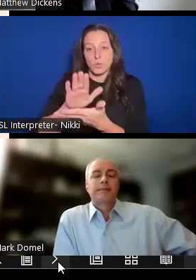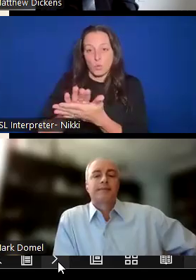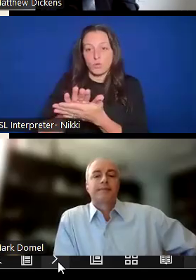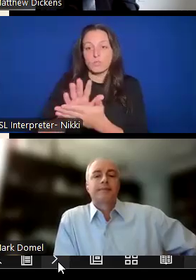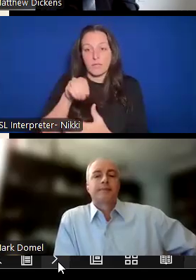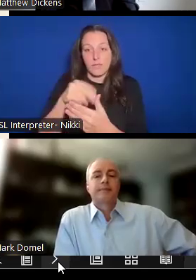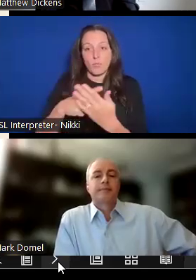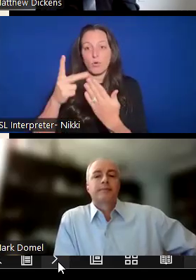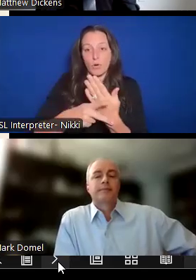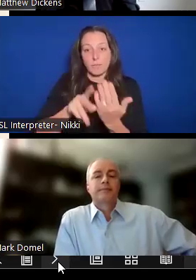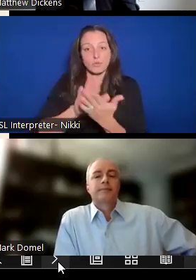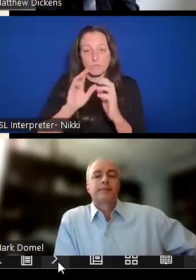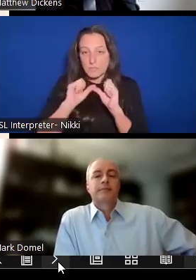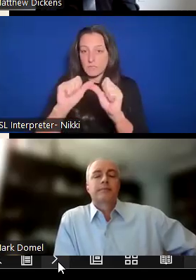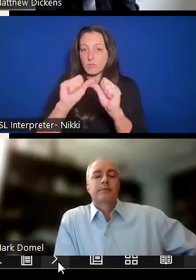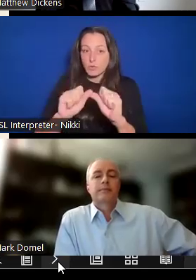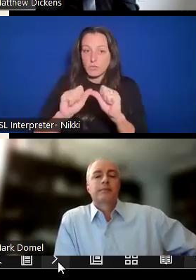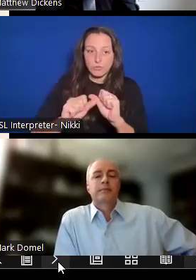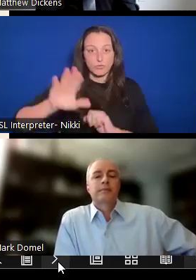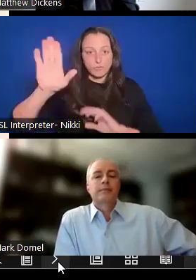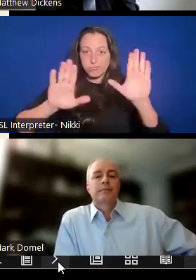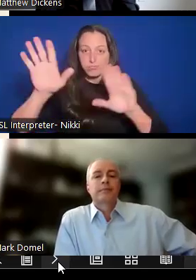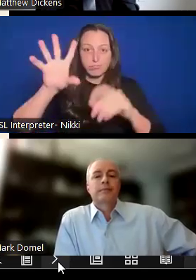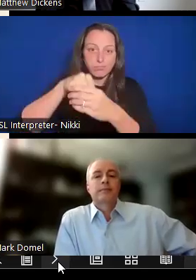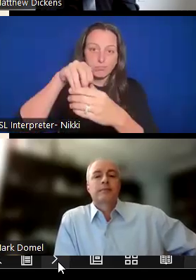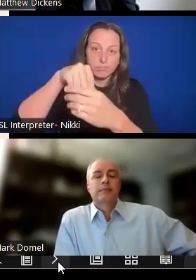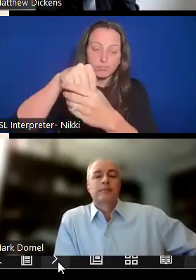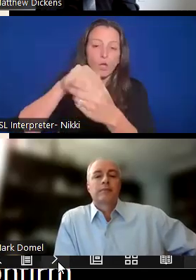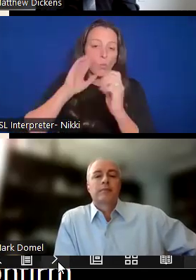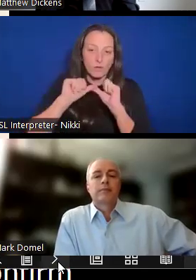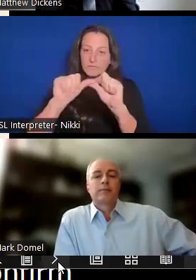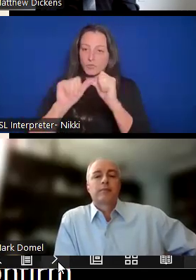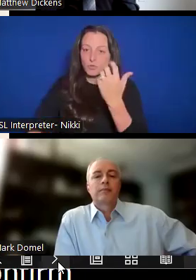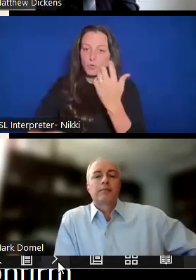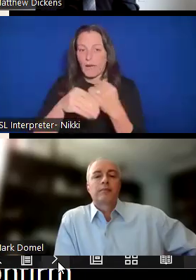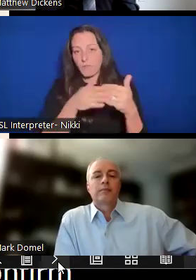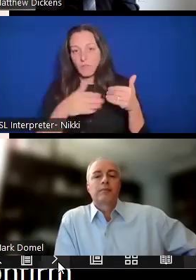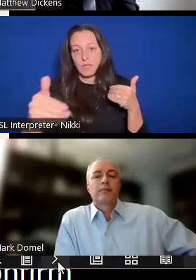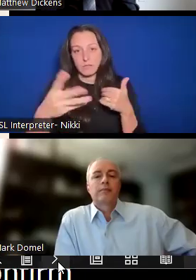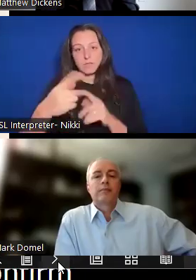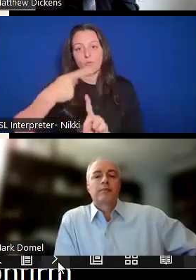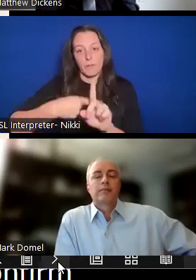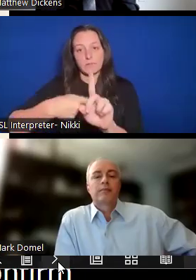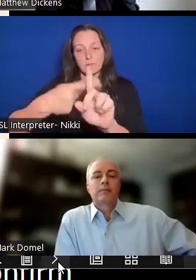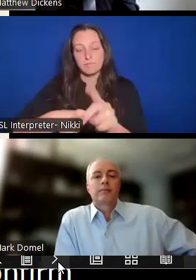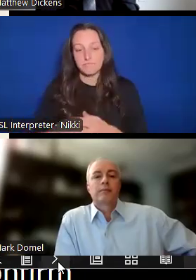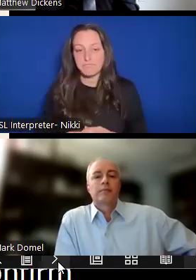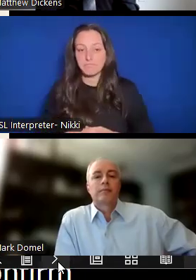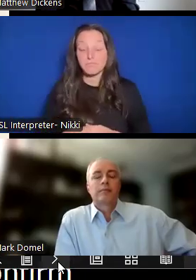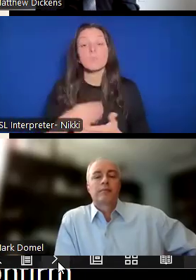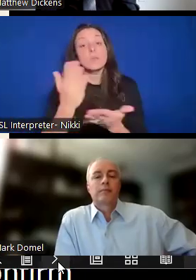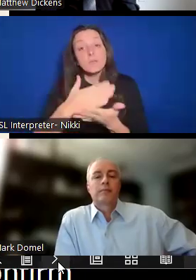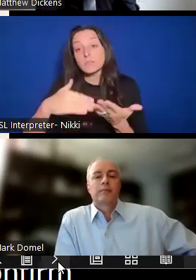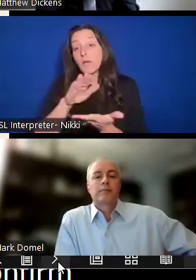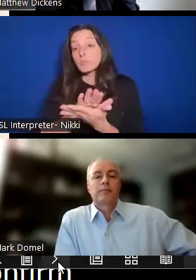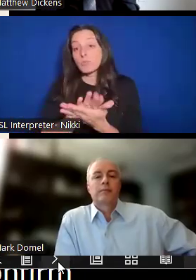being added continuously, and they will be added on a rolling basis over the next several months. Some of the schools are